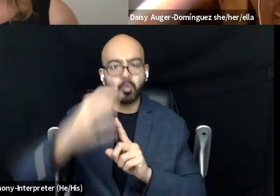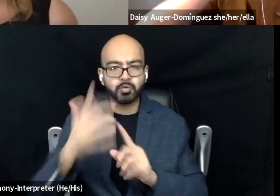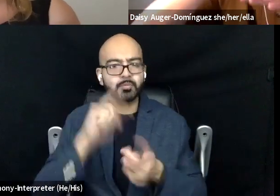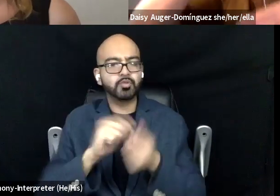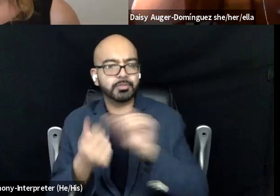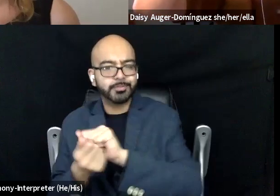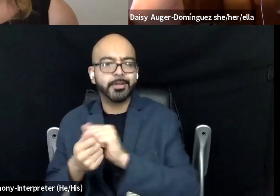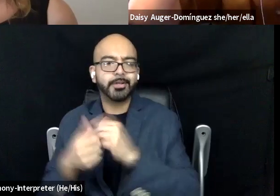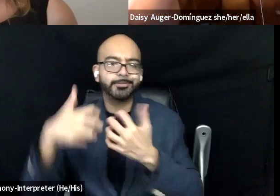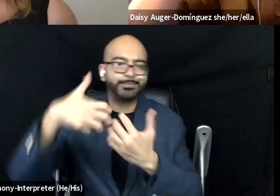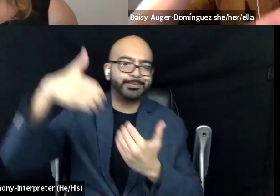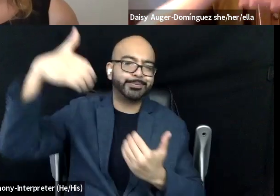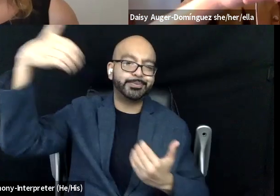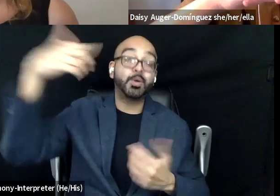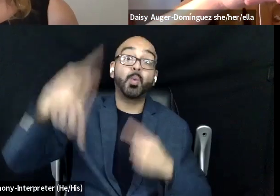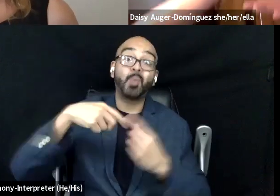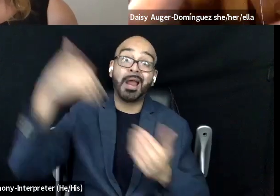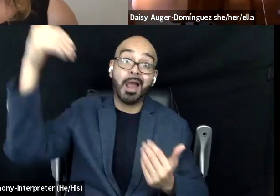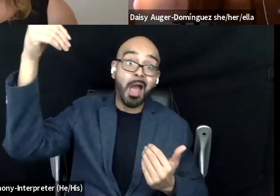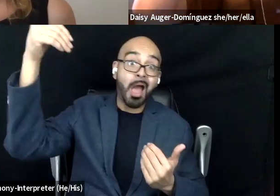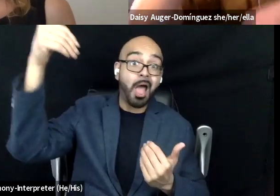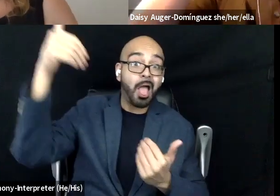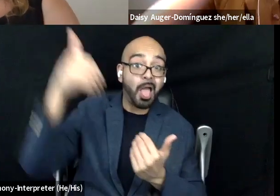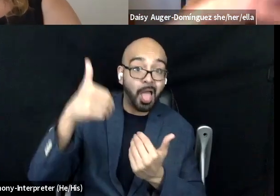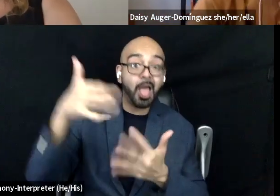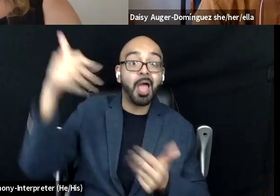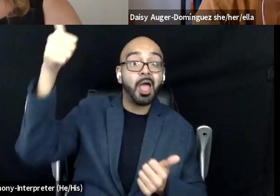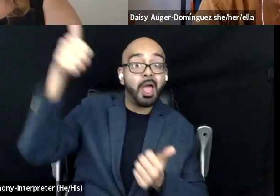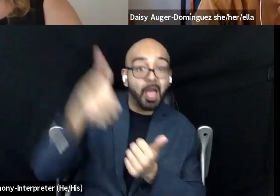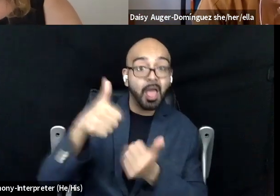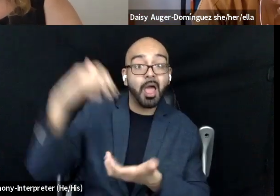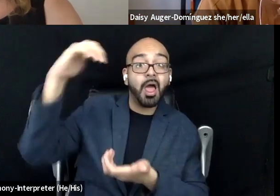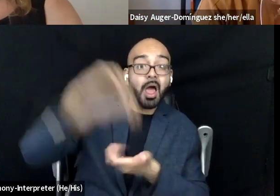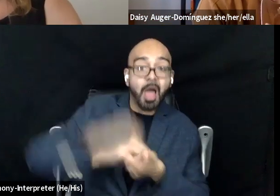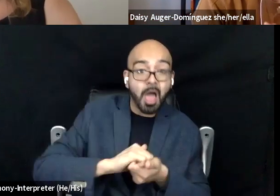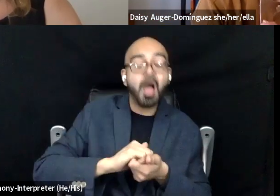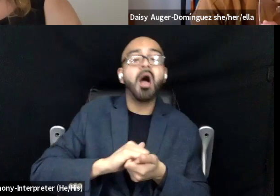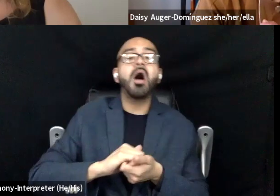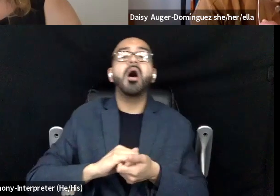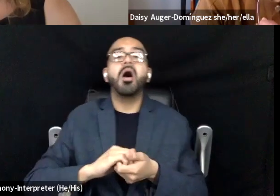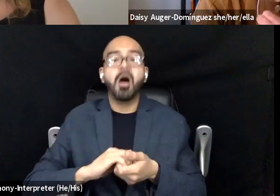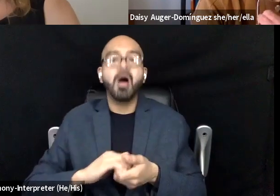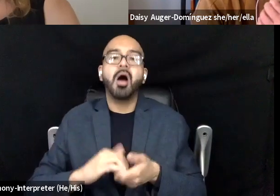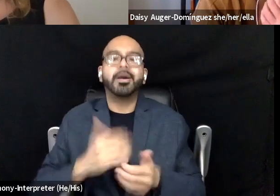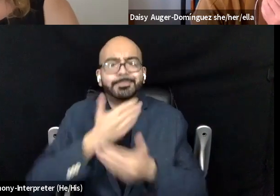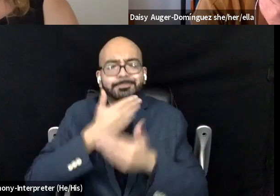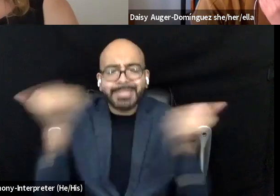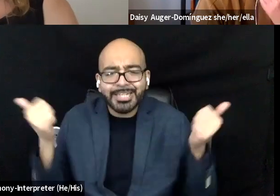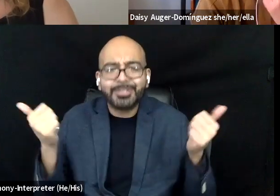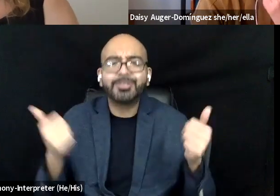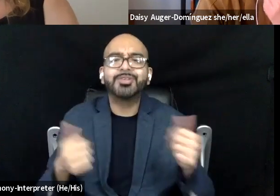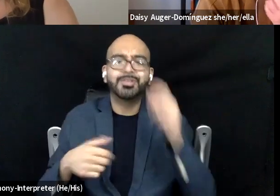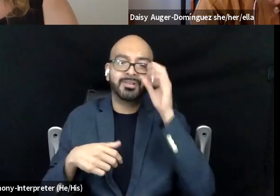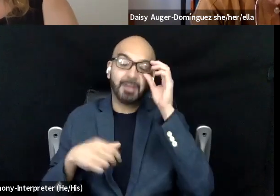when you reduce that distance between what you think you know and what the actual experience of your employees is. And that comes